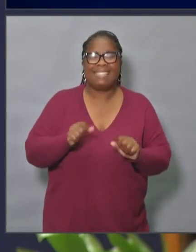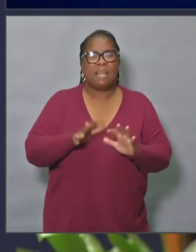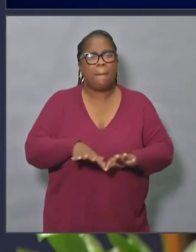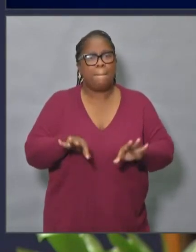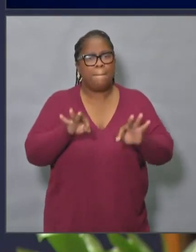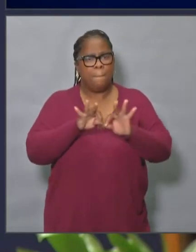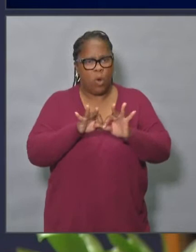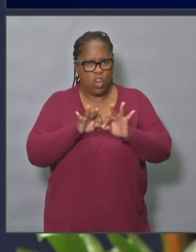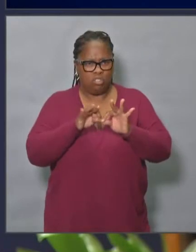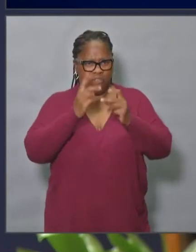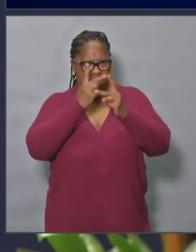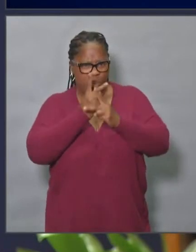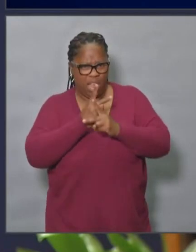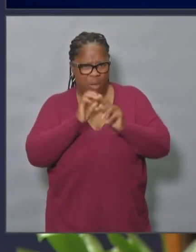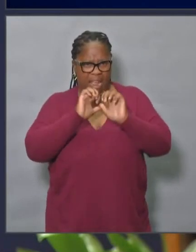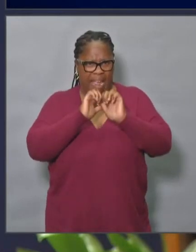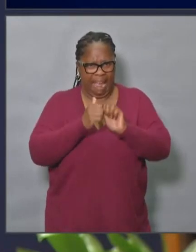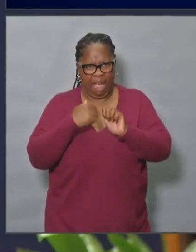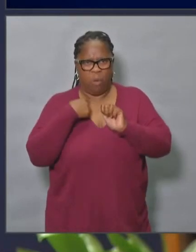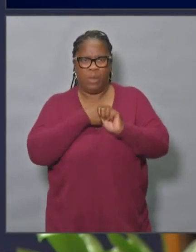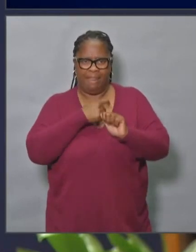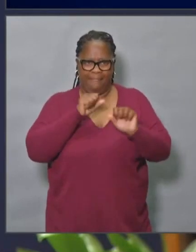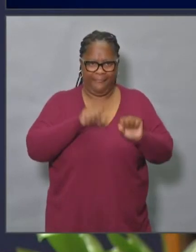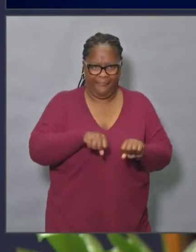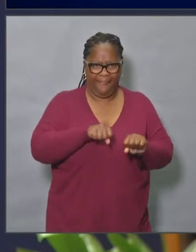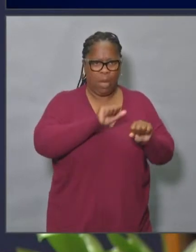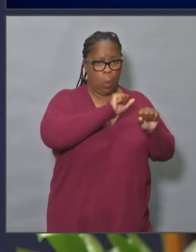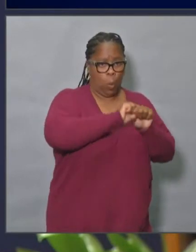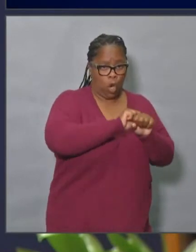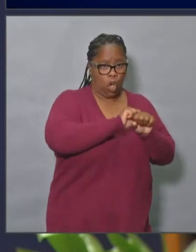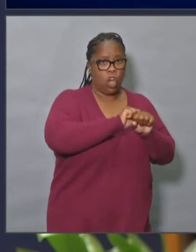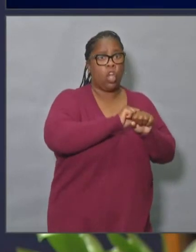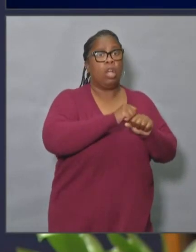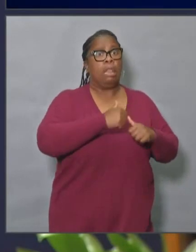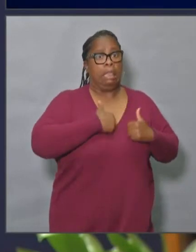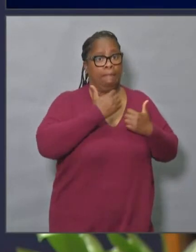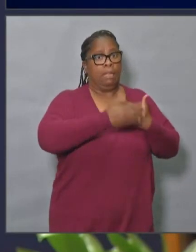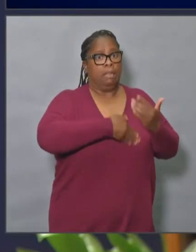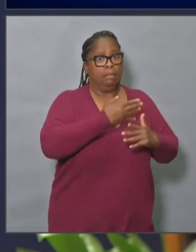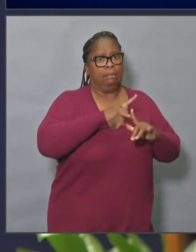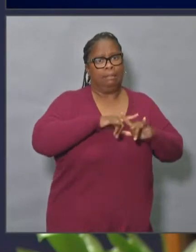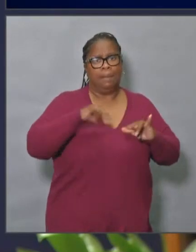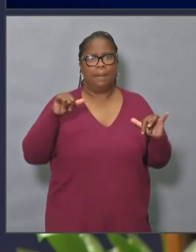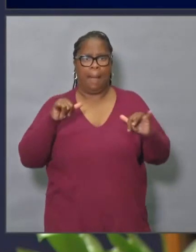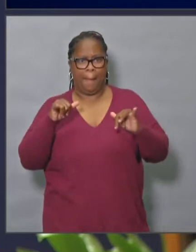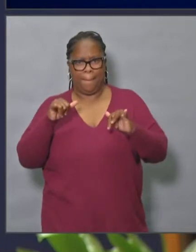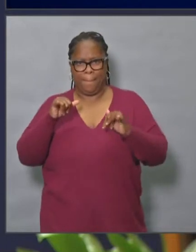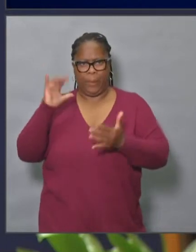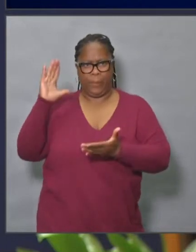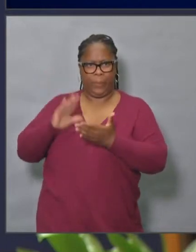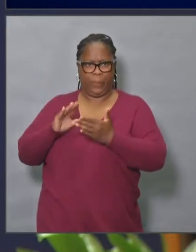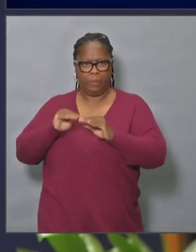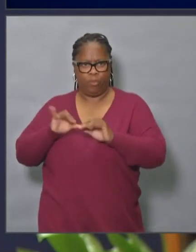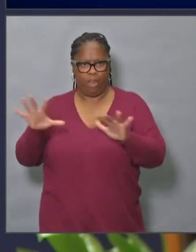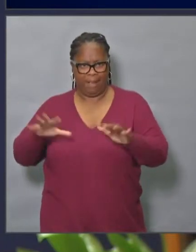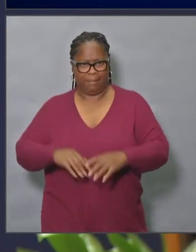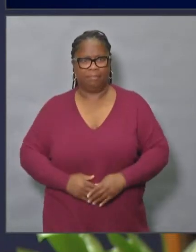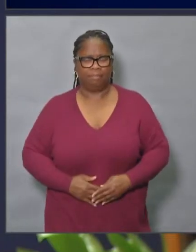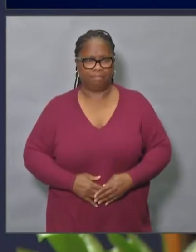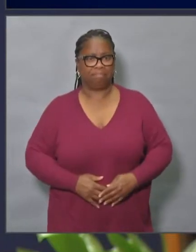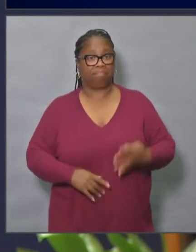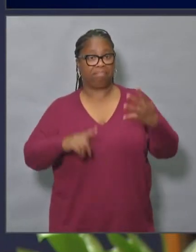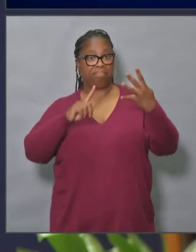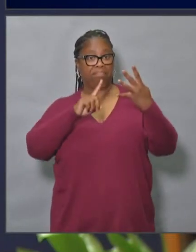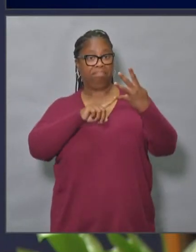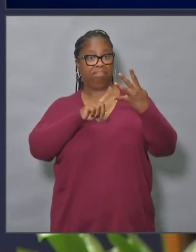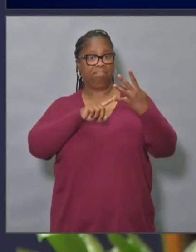of practices that allow us to get back to work and back to living our lives safely. A fourth misperception is that this